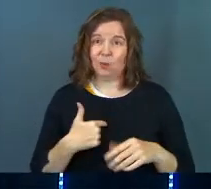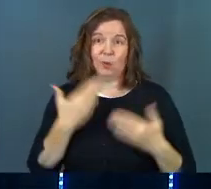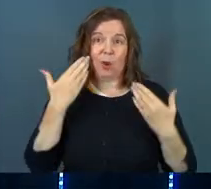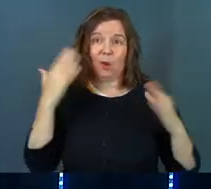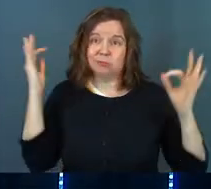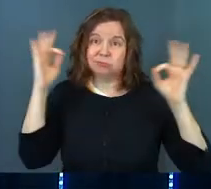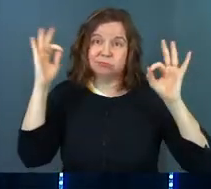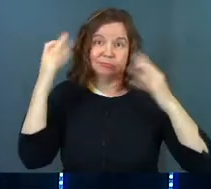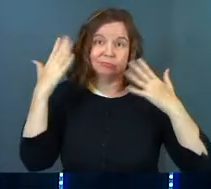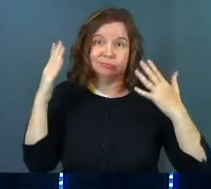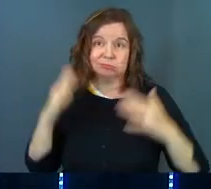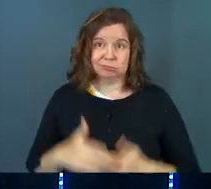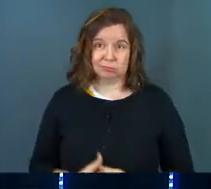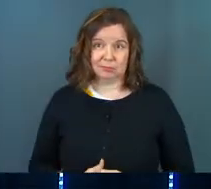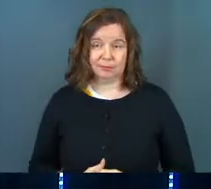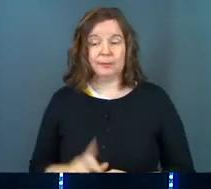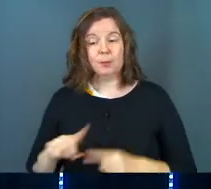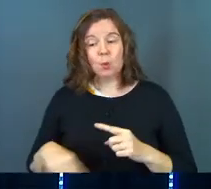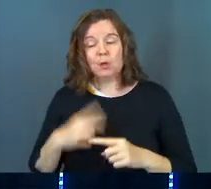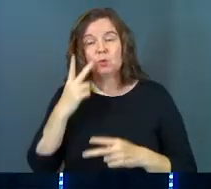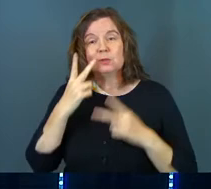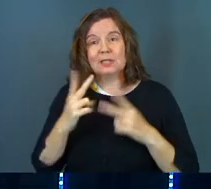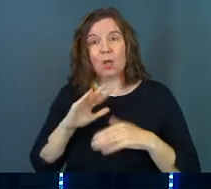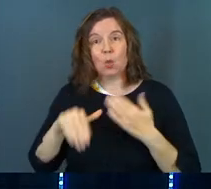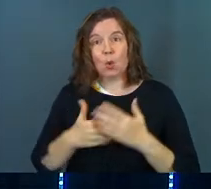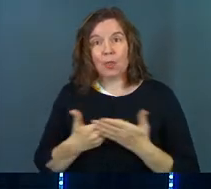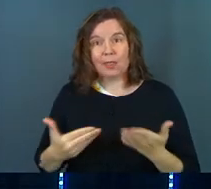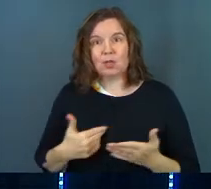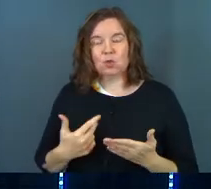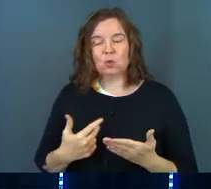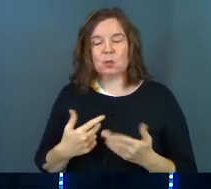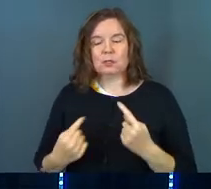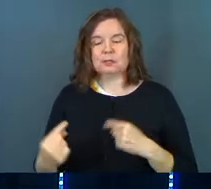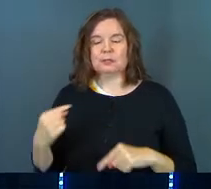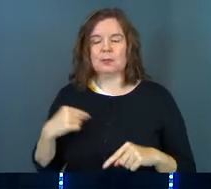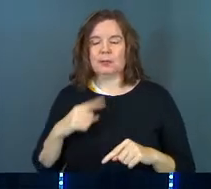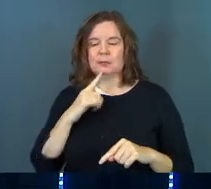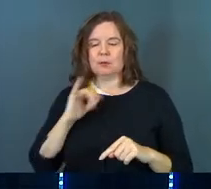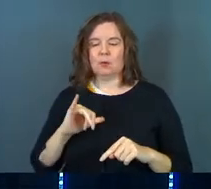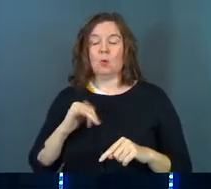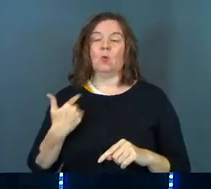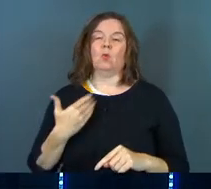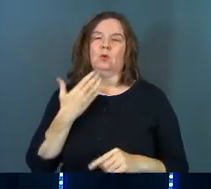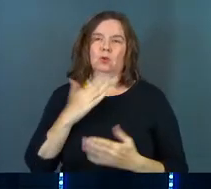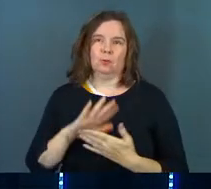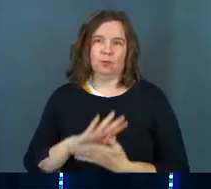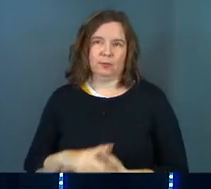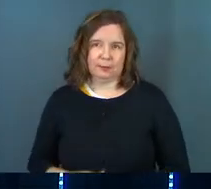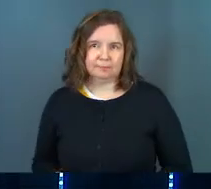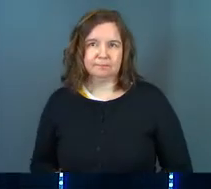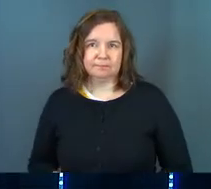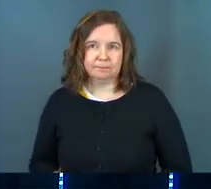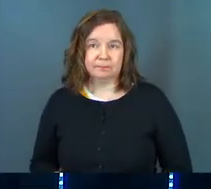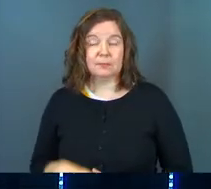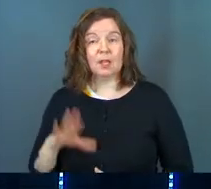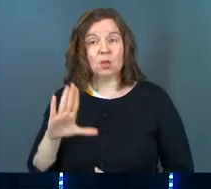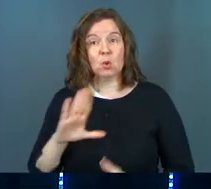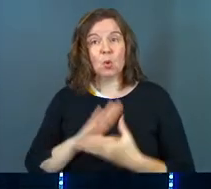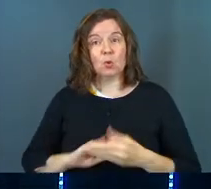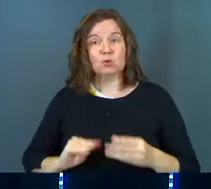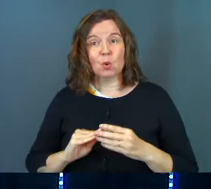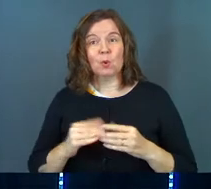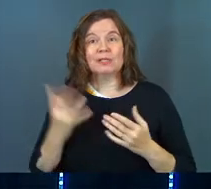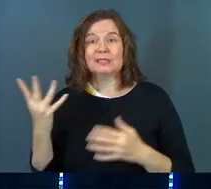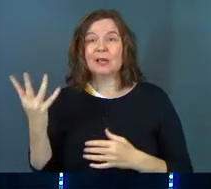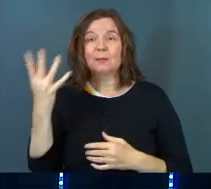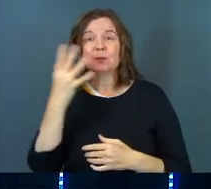times we don't know. But when you see the whole thing, you can stand back and say, good movie. And your story